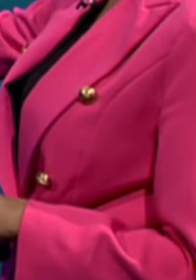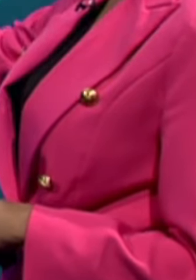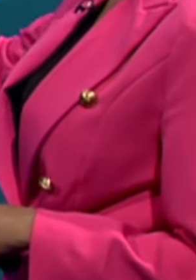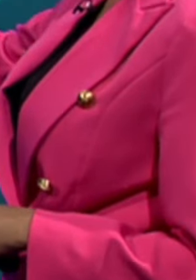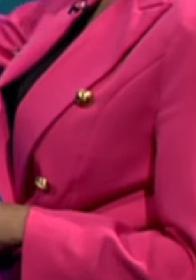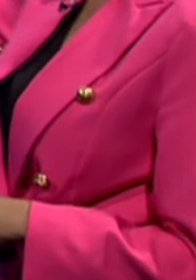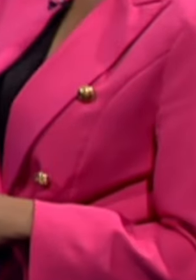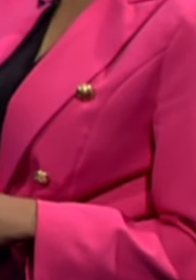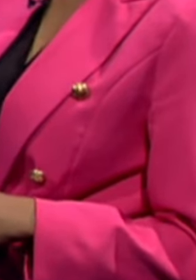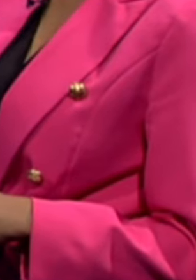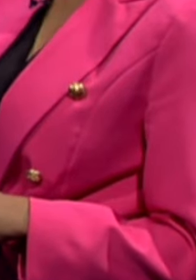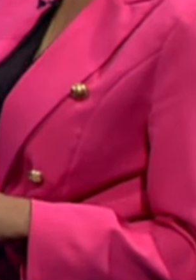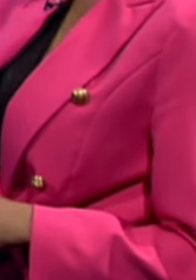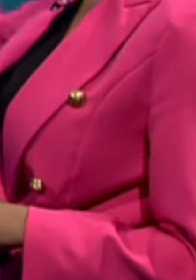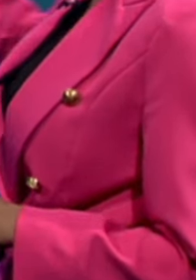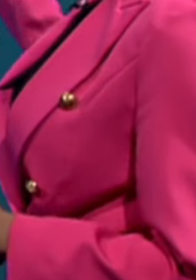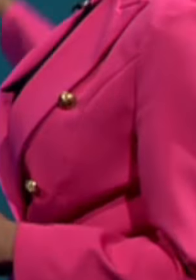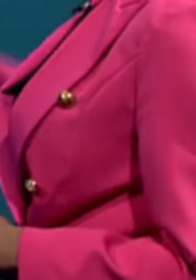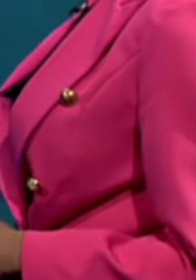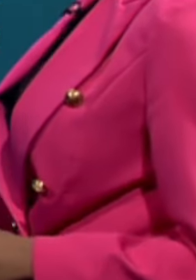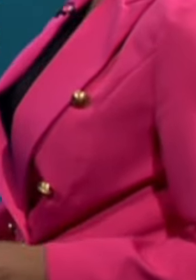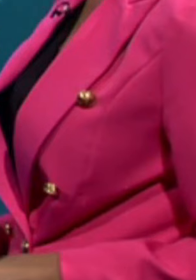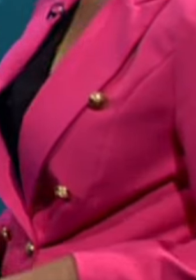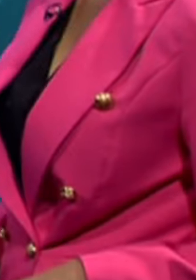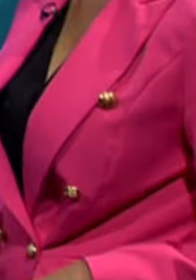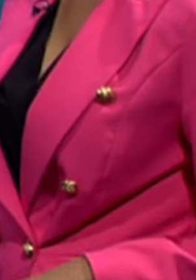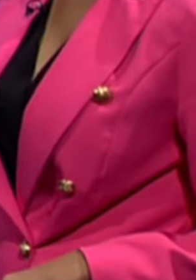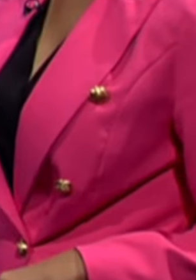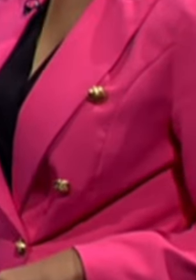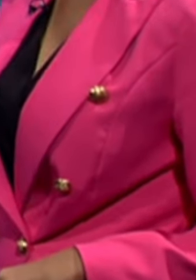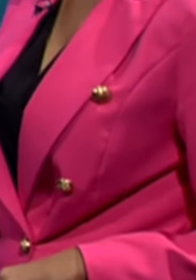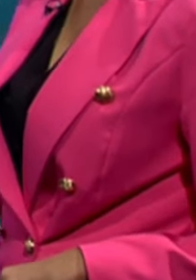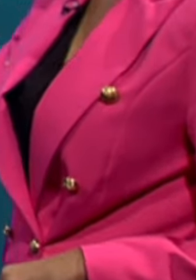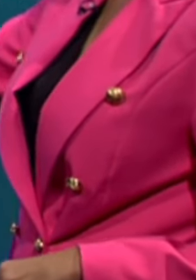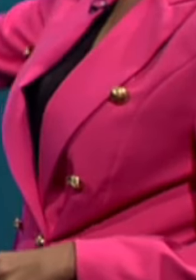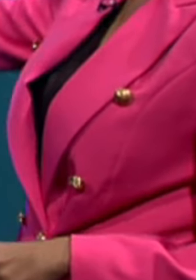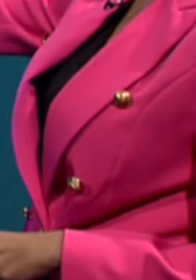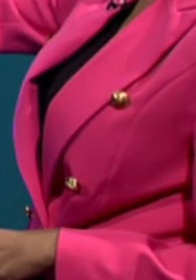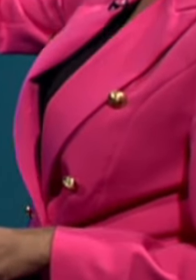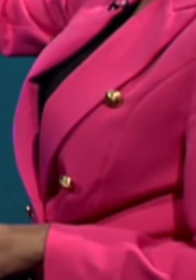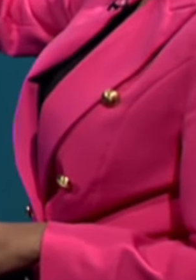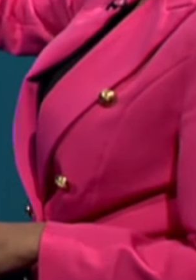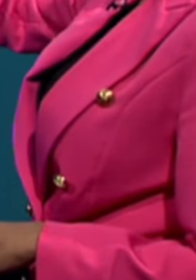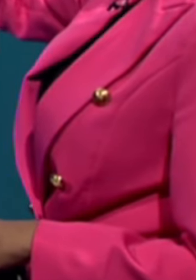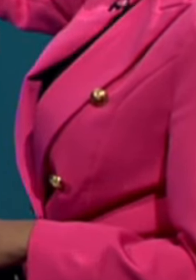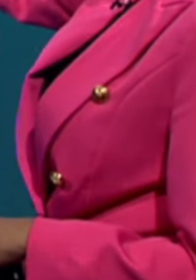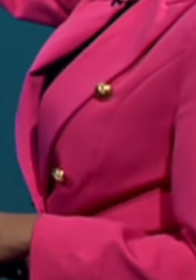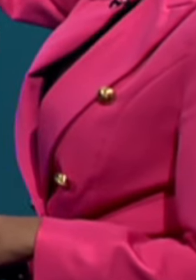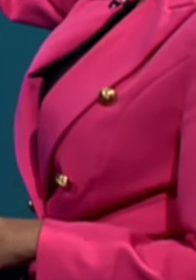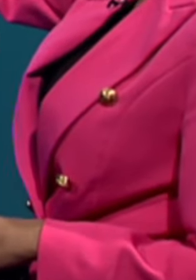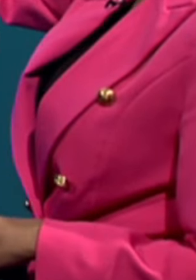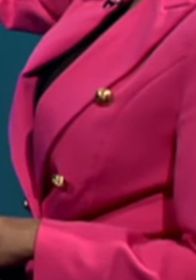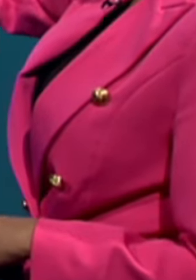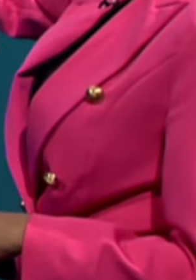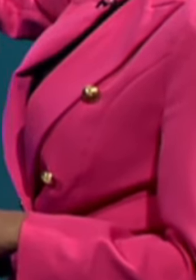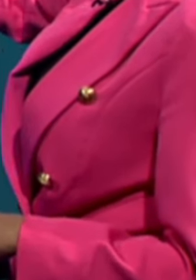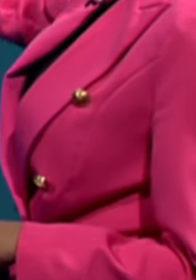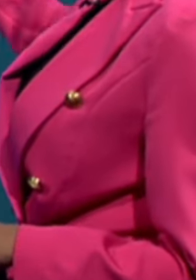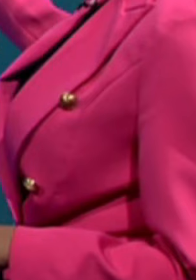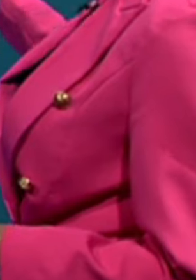mo karolong ya Gauteng karolo ya Bokone Bophirima le karolo ya KwaZulu Natal ka moso le teng go tla nna le kgone go nna le pula e maatla mo karolong ya